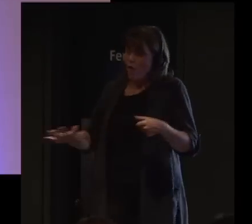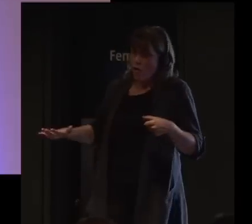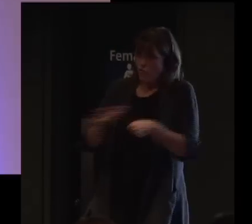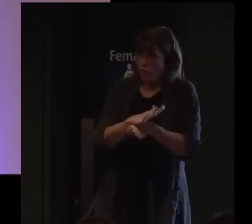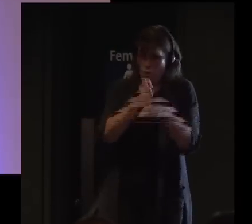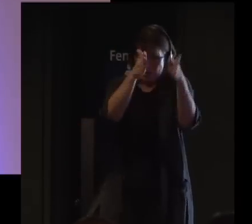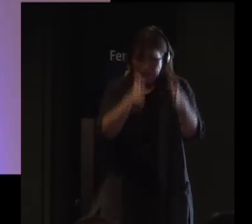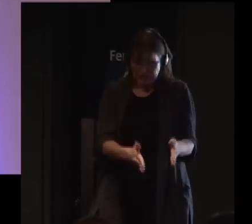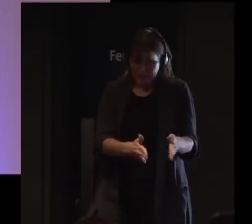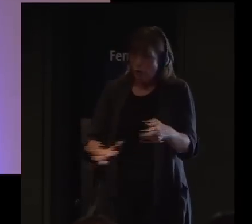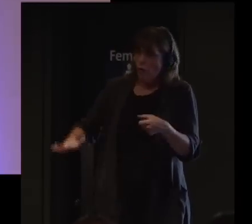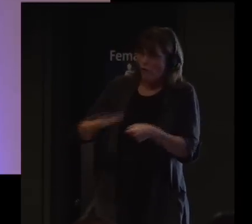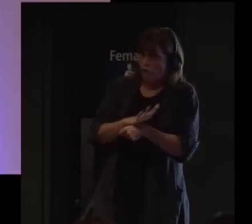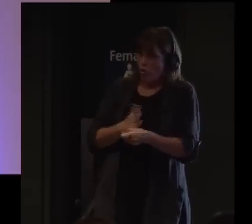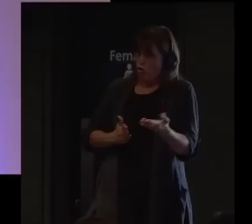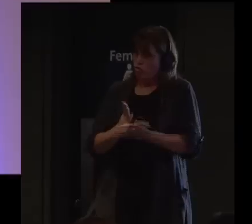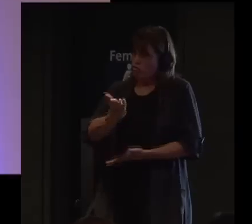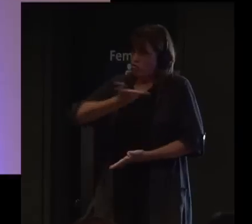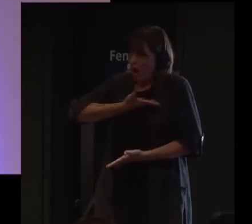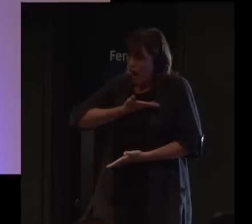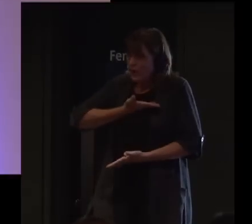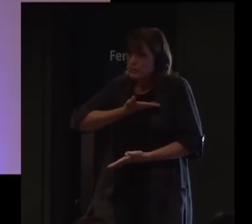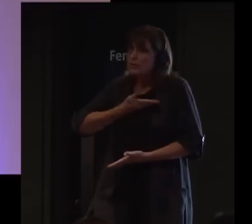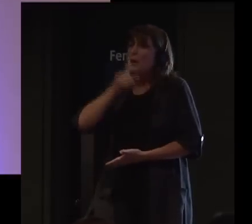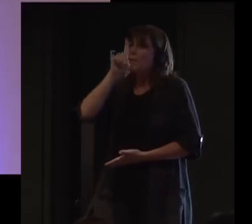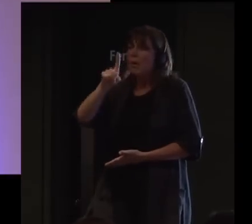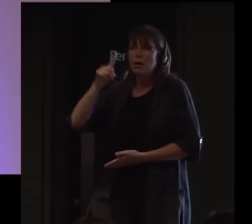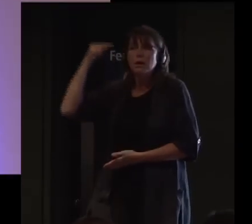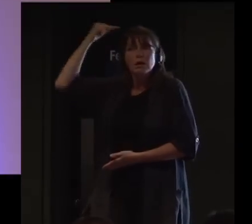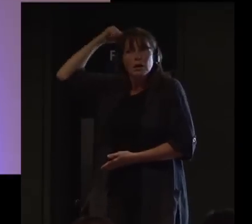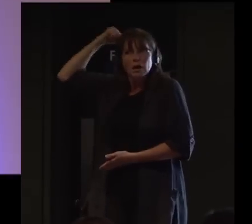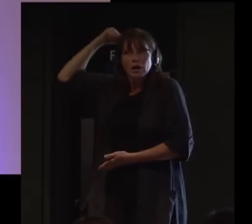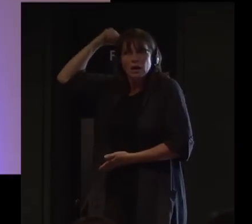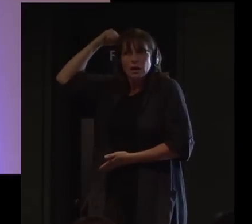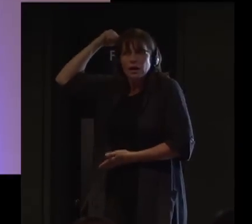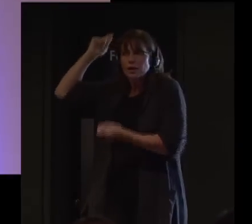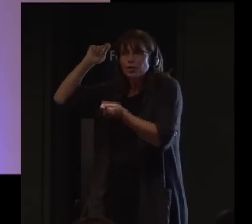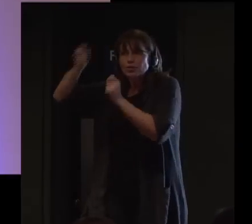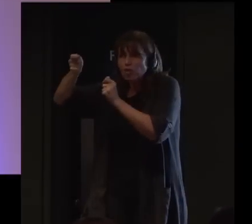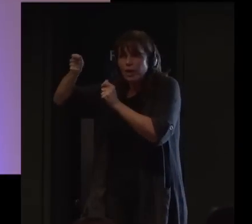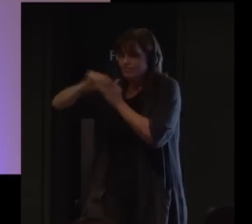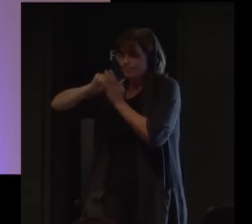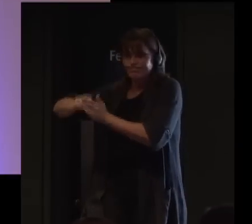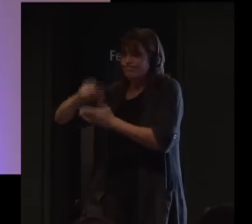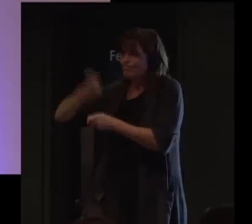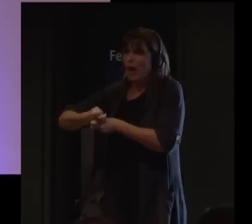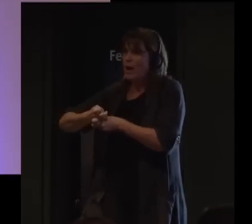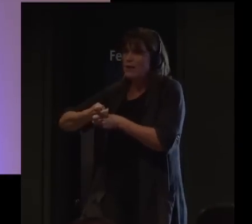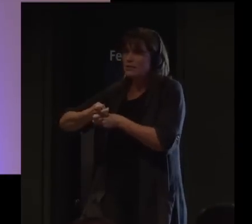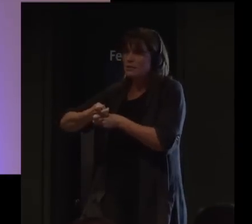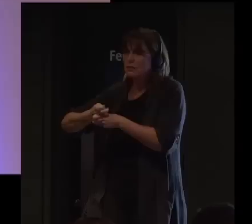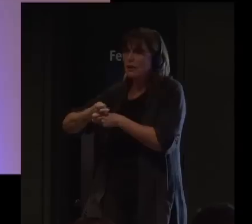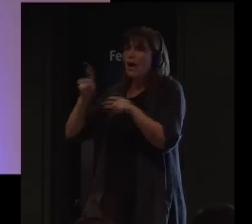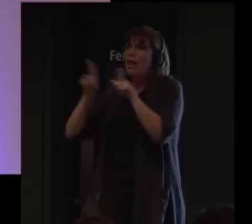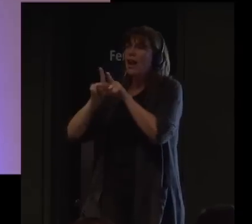citizens with full rights, the mentality, the political willingness, the political mind was not